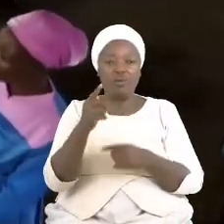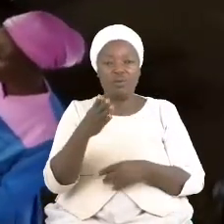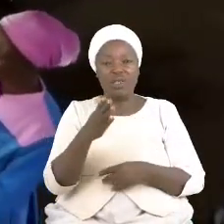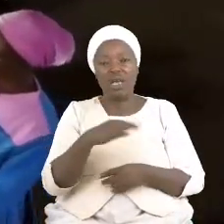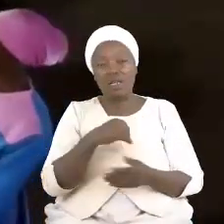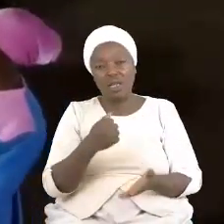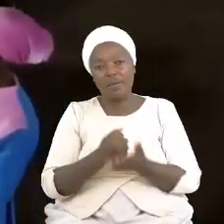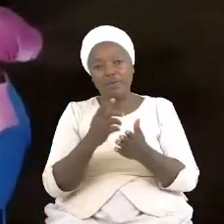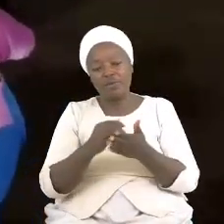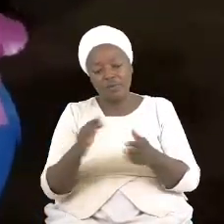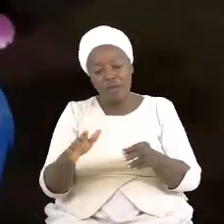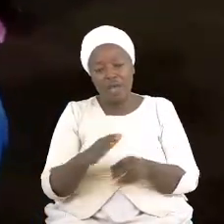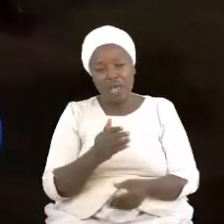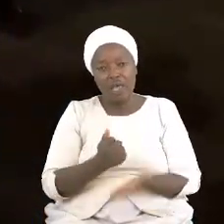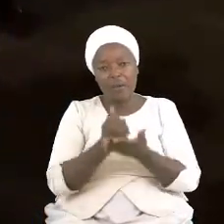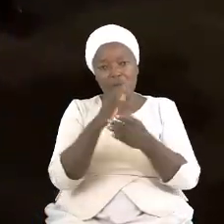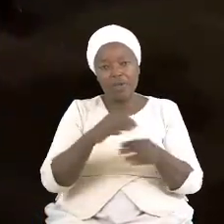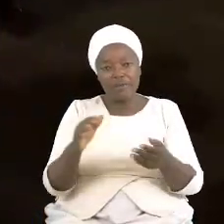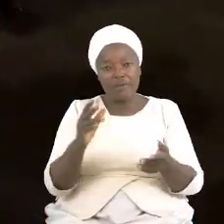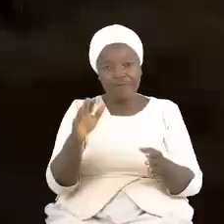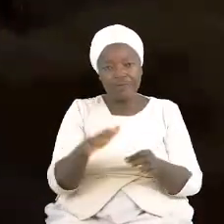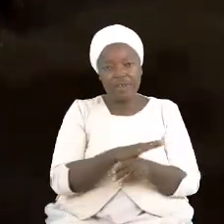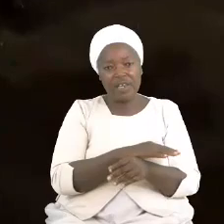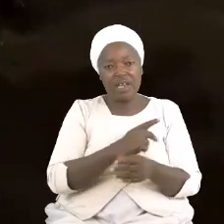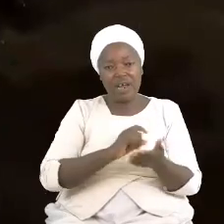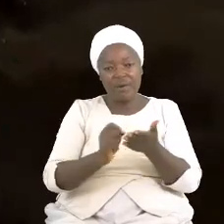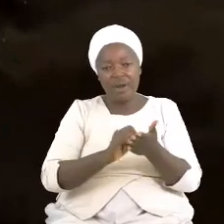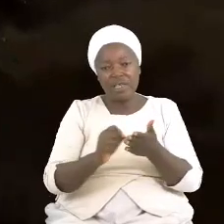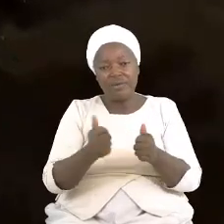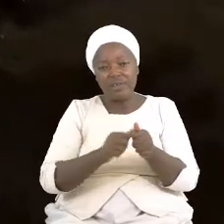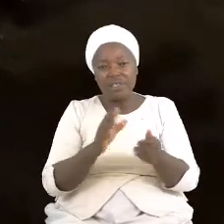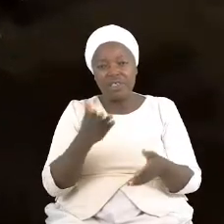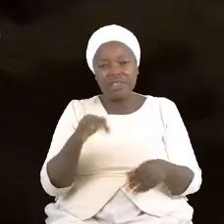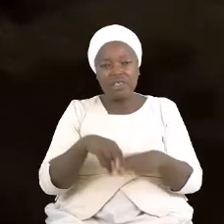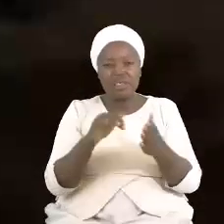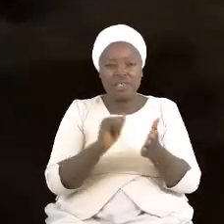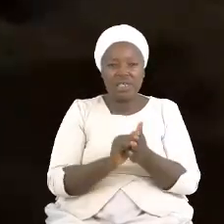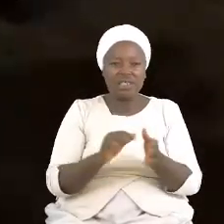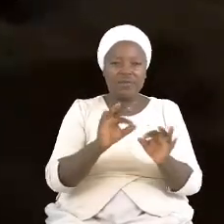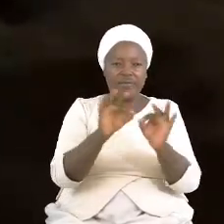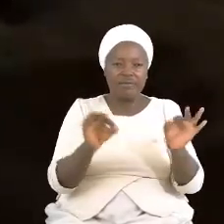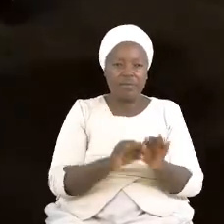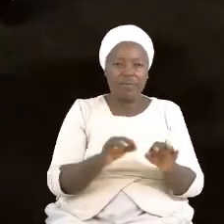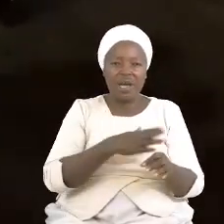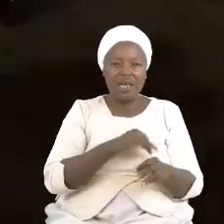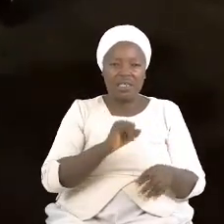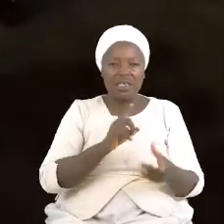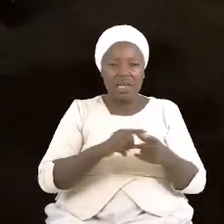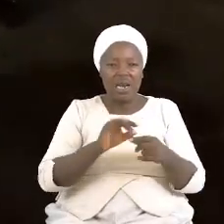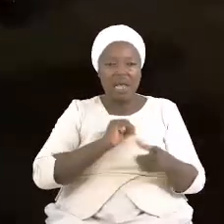form. And then I'll come back. Every demonic power, every disease tonight